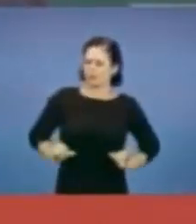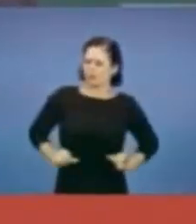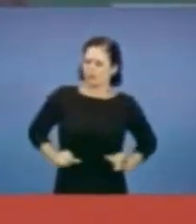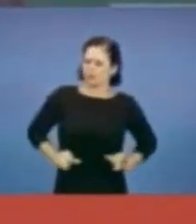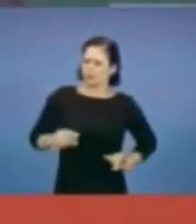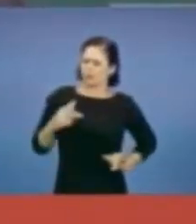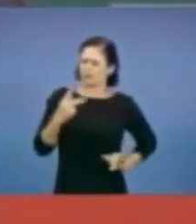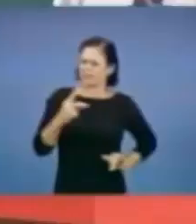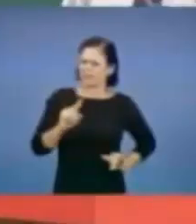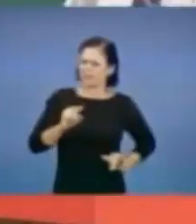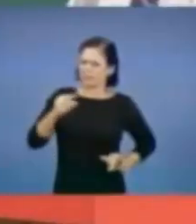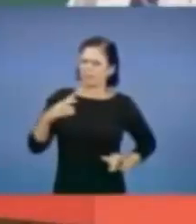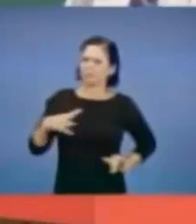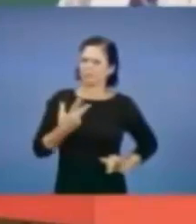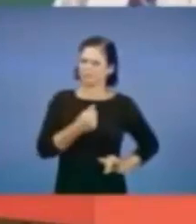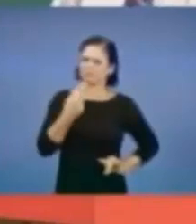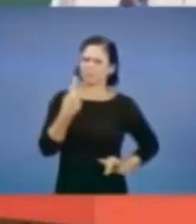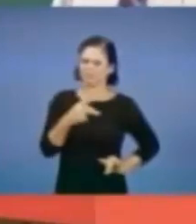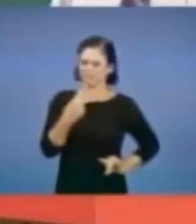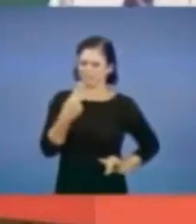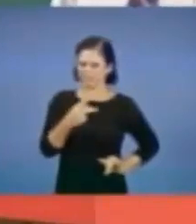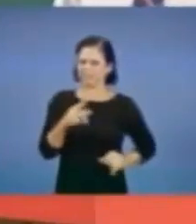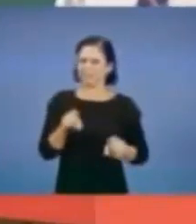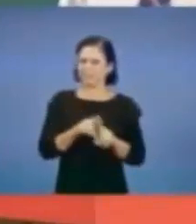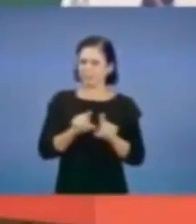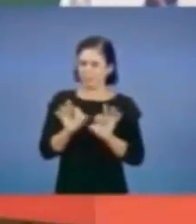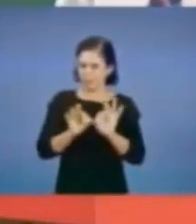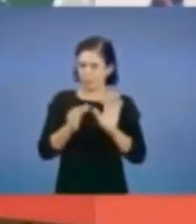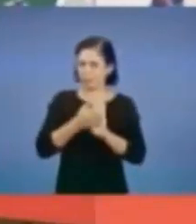his sacrifice, his resurrection,